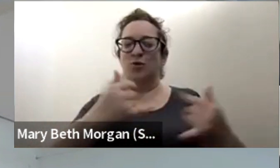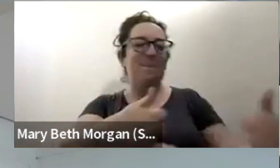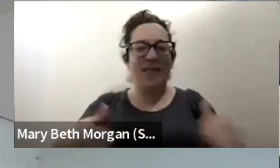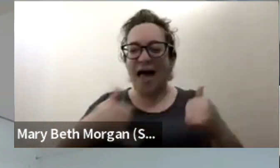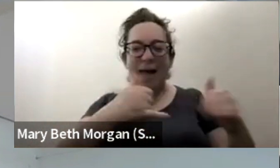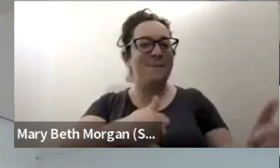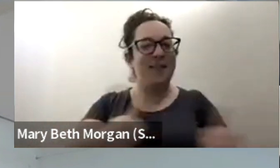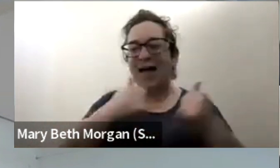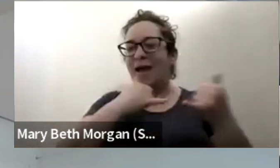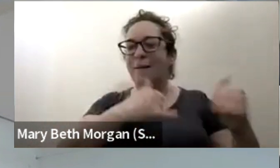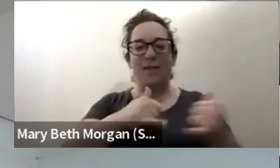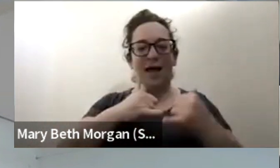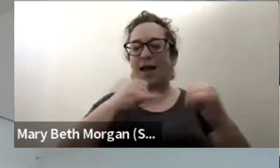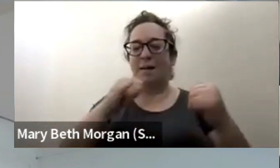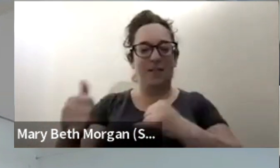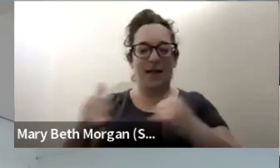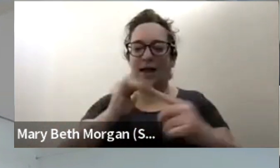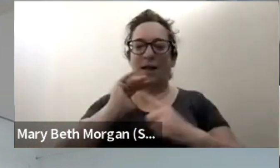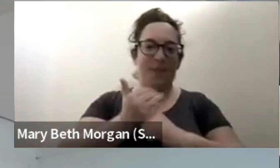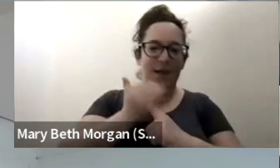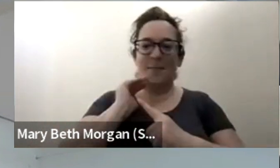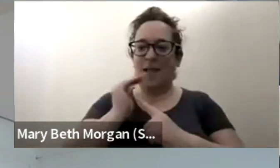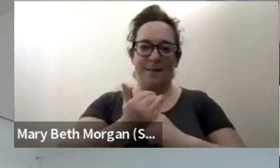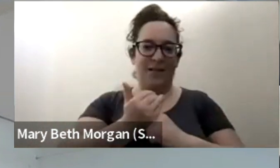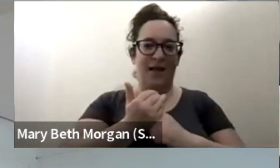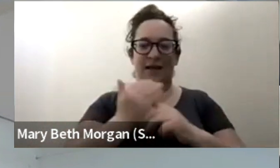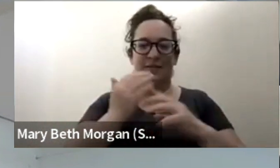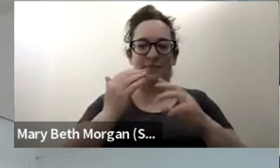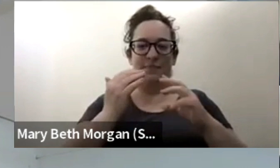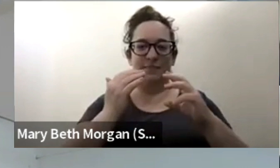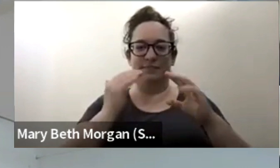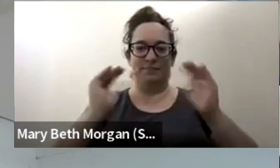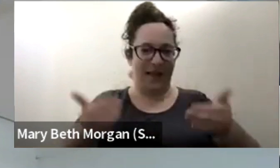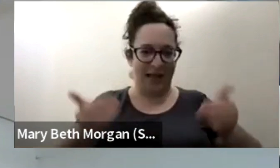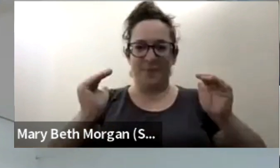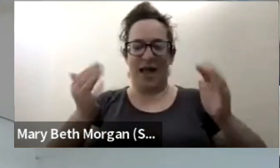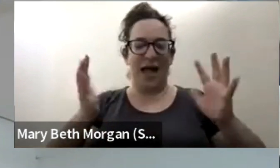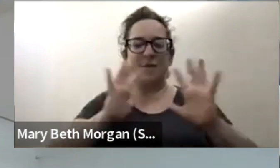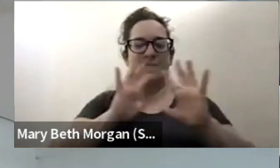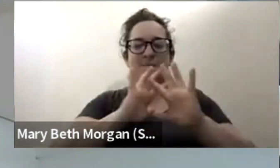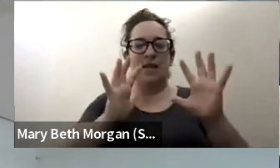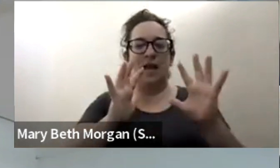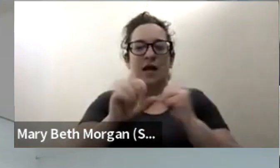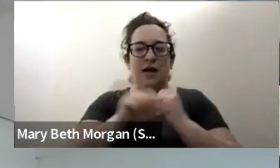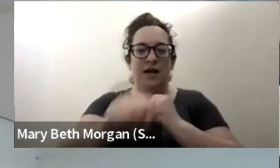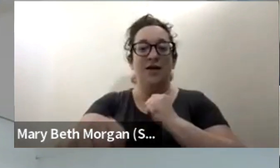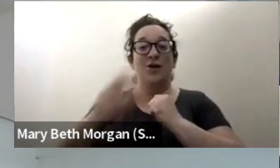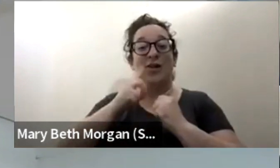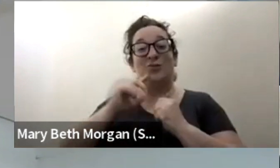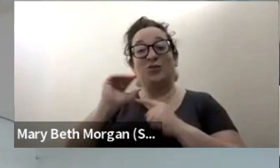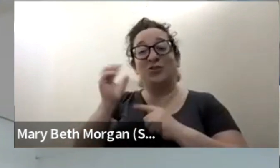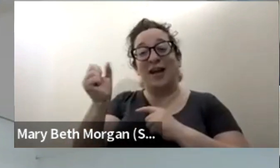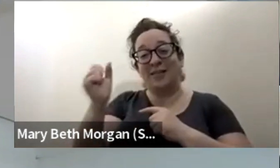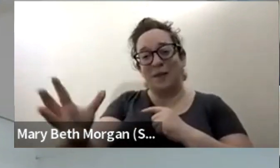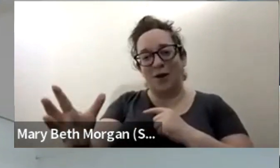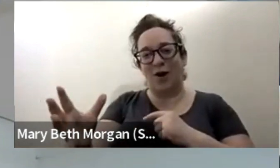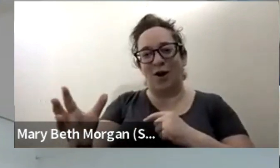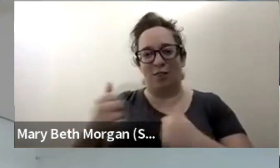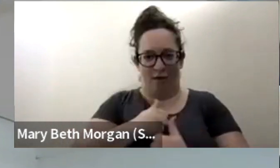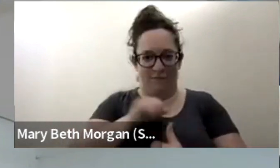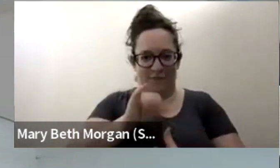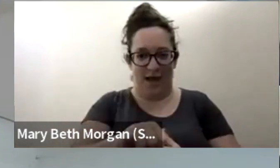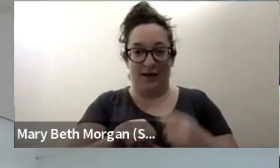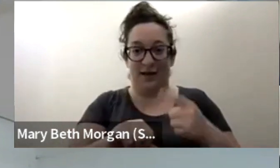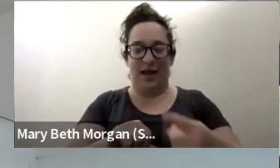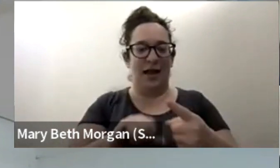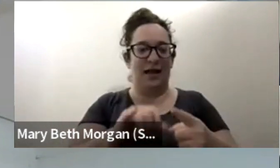play with that. And again, I don't think that's accidental. I think Shakespeare was gleeful about it. So much of his work is about changing